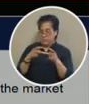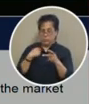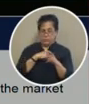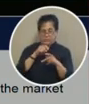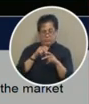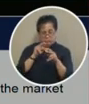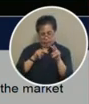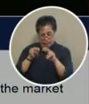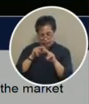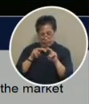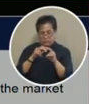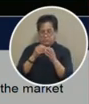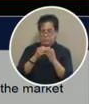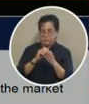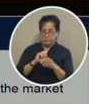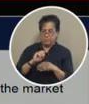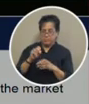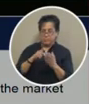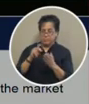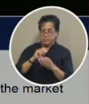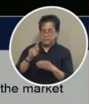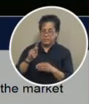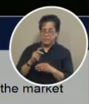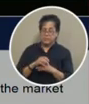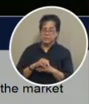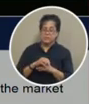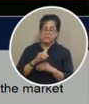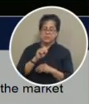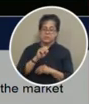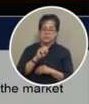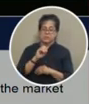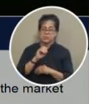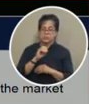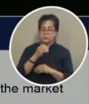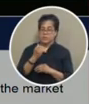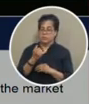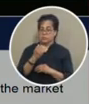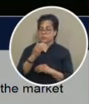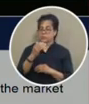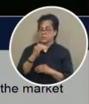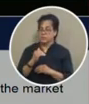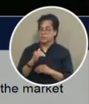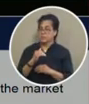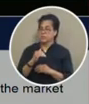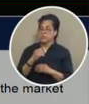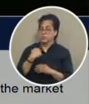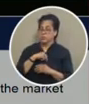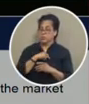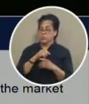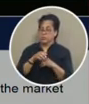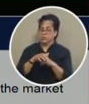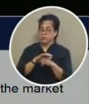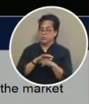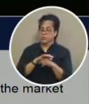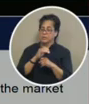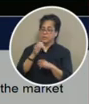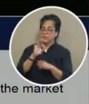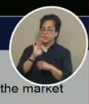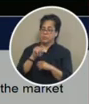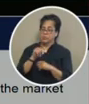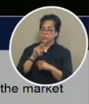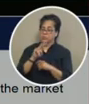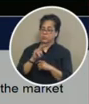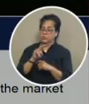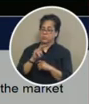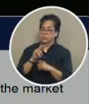to reimburse in a timely fashion. That's a good segue into the next item, in that we were able to recover $19.2